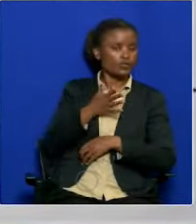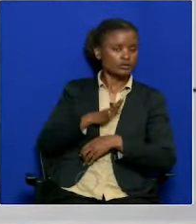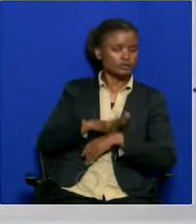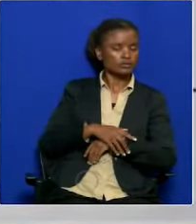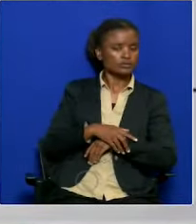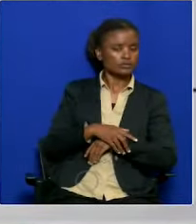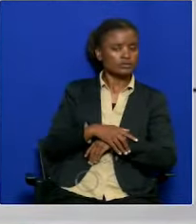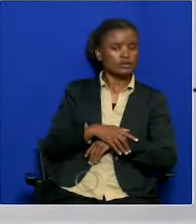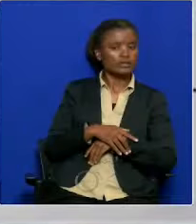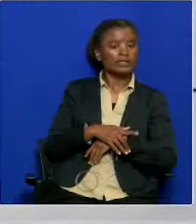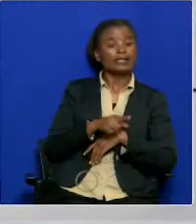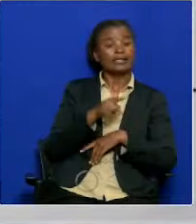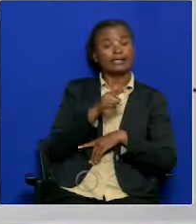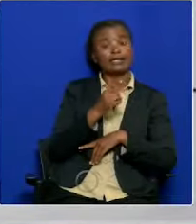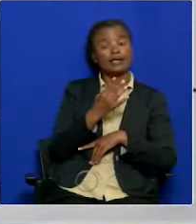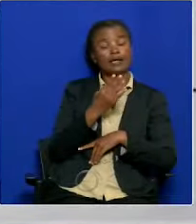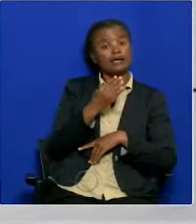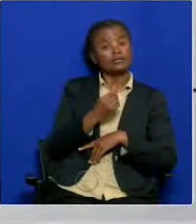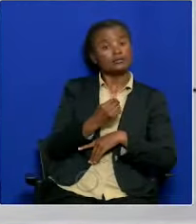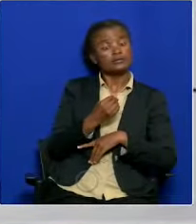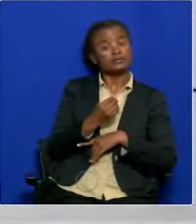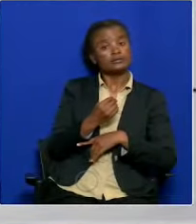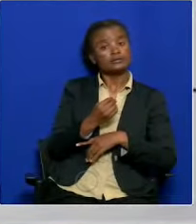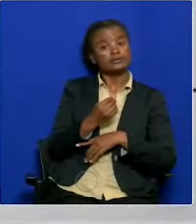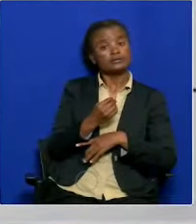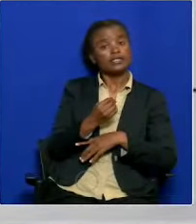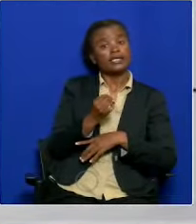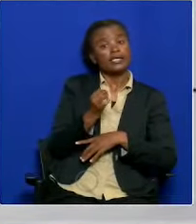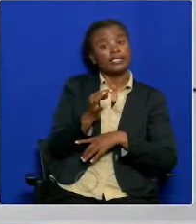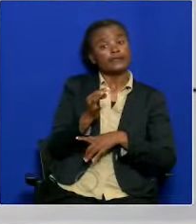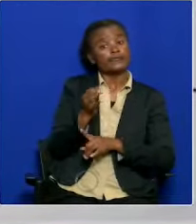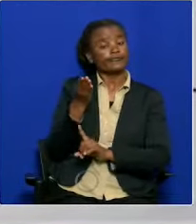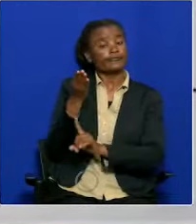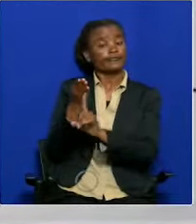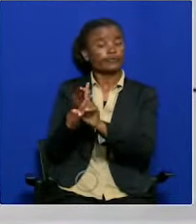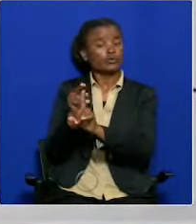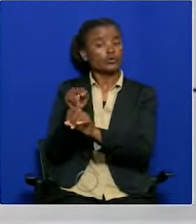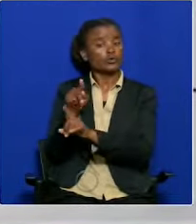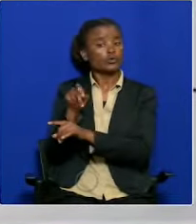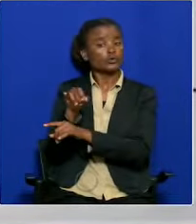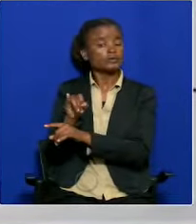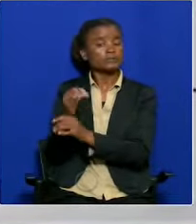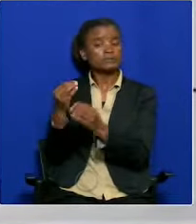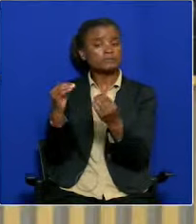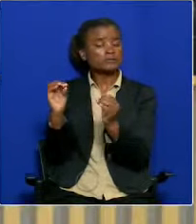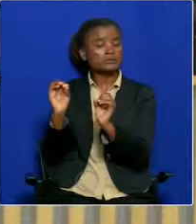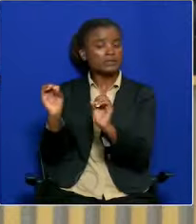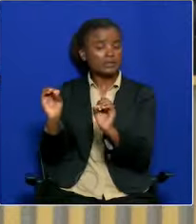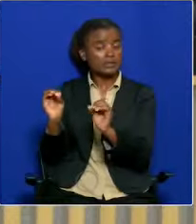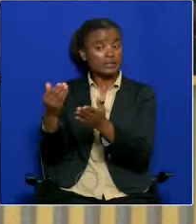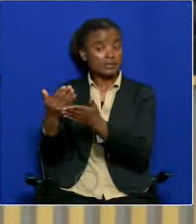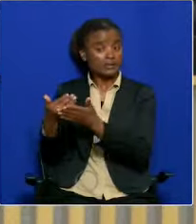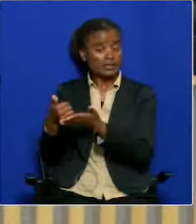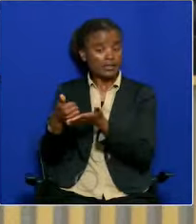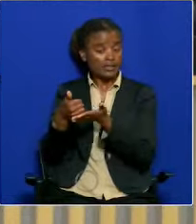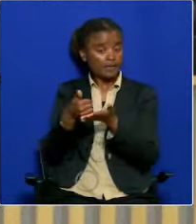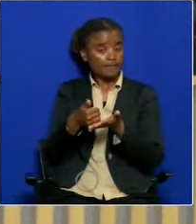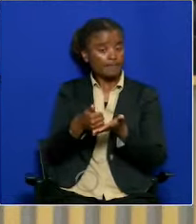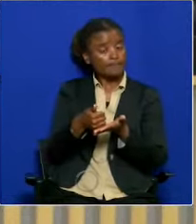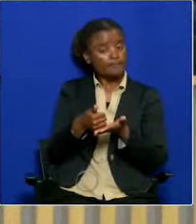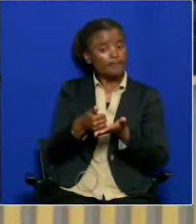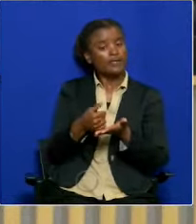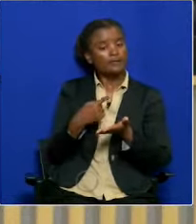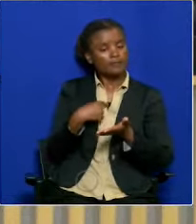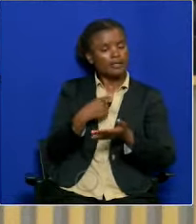if Nkosi is not busy, can he assist him? I said, no, I will find out from him. And then I phoned Nkosi.